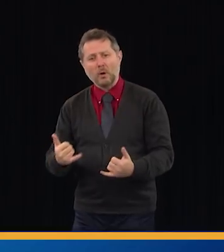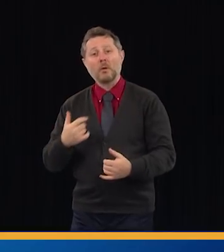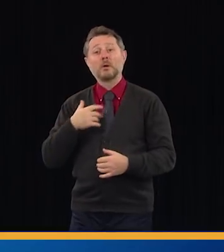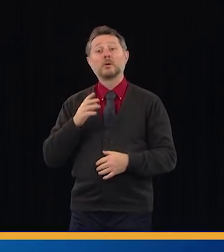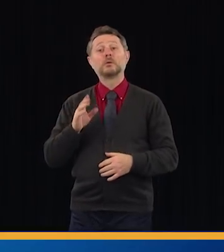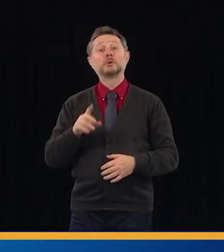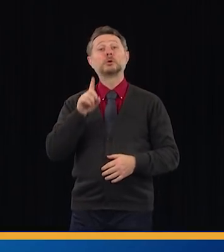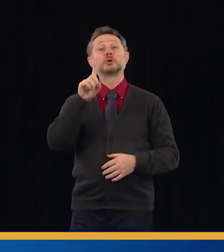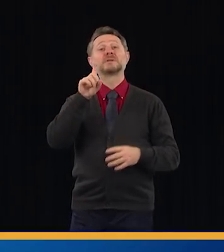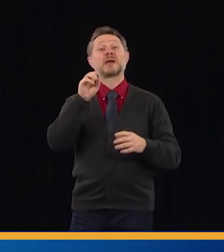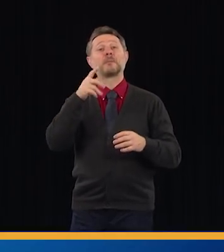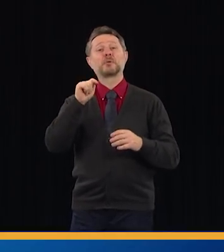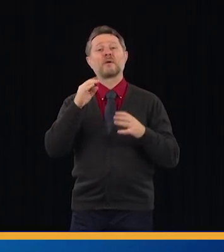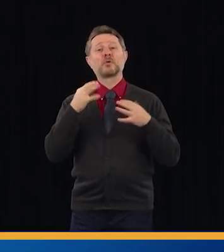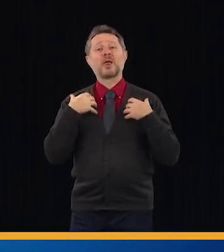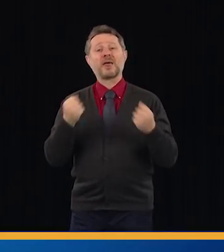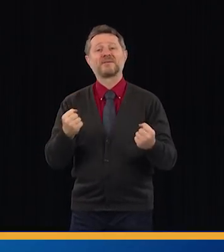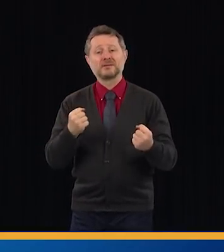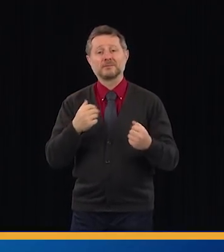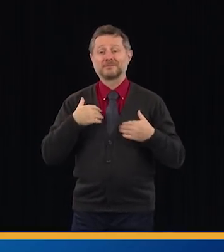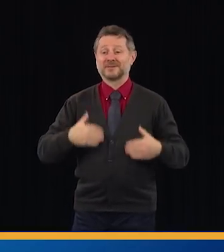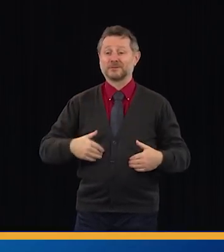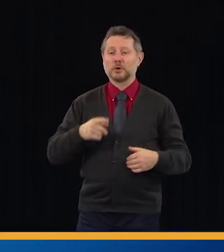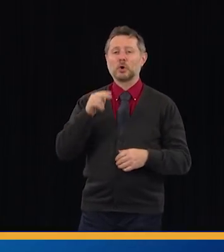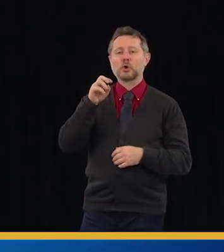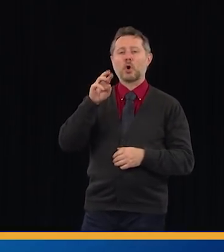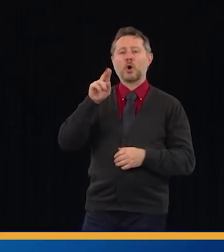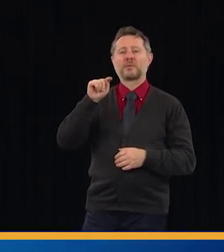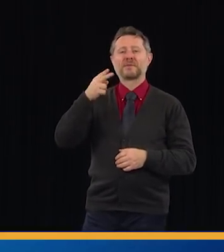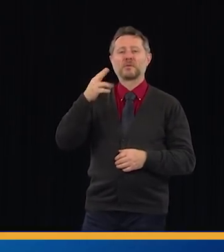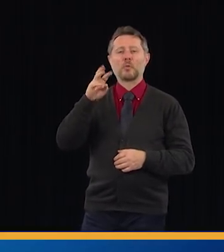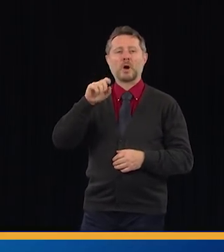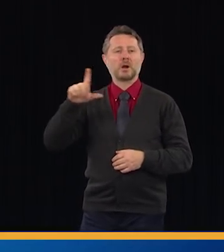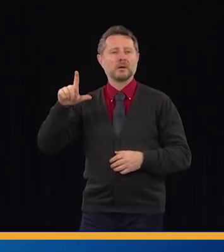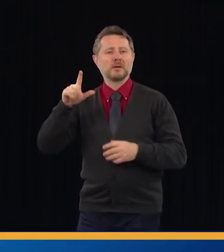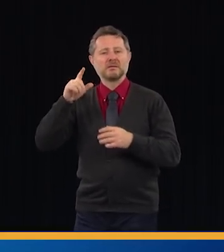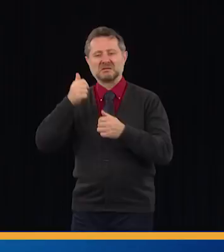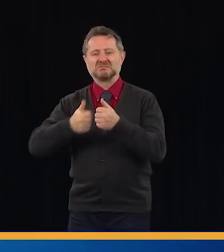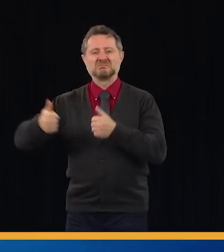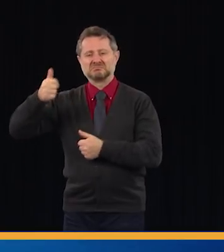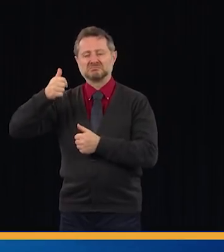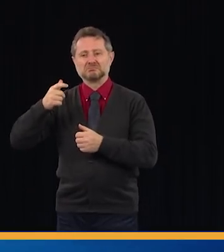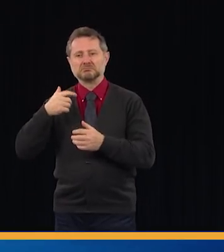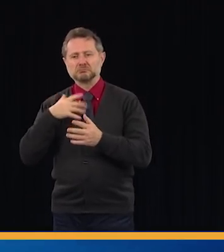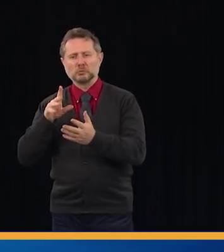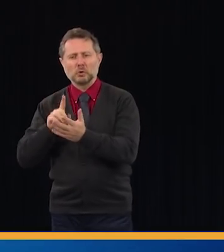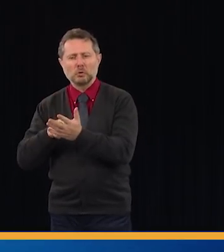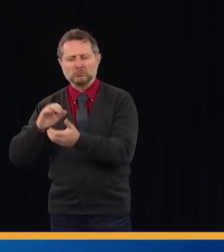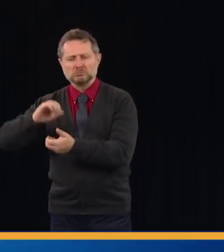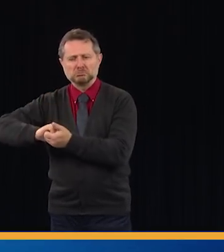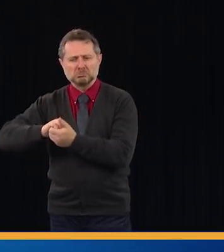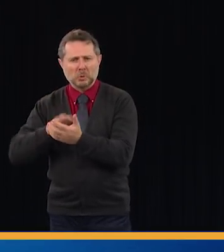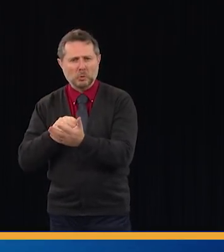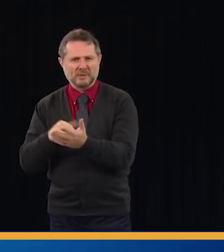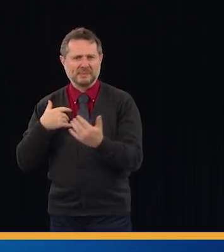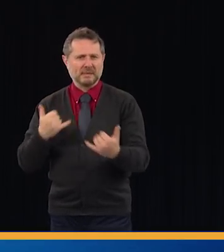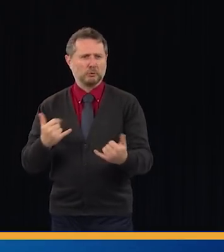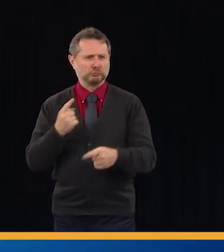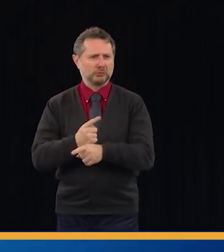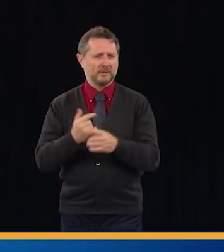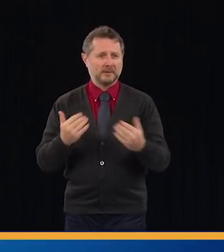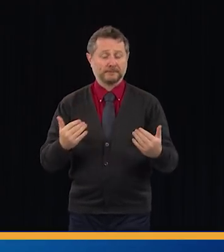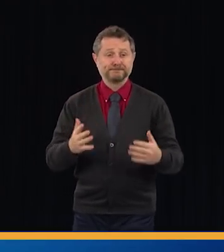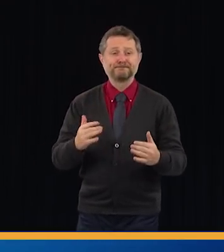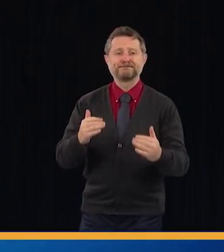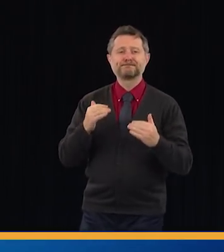with Northwell. But let's learn these lessons now. We're also going to make an